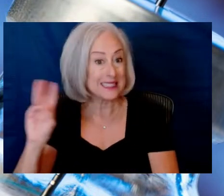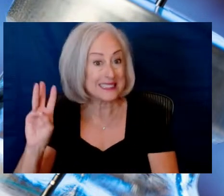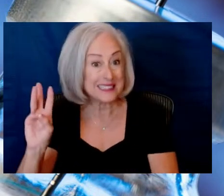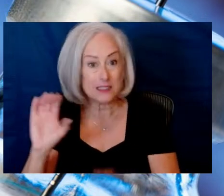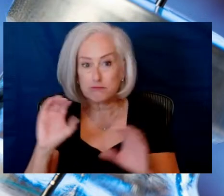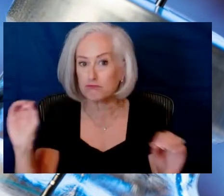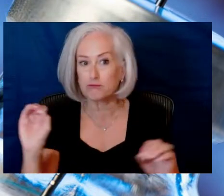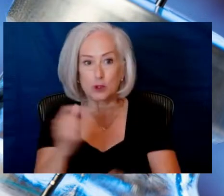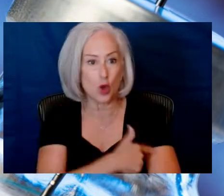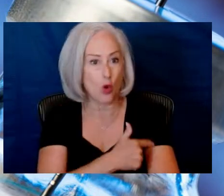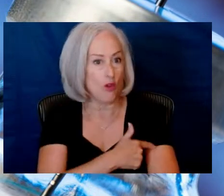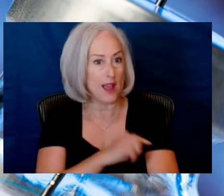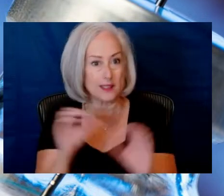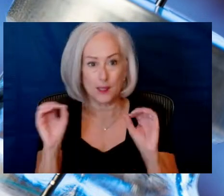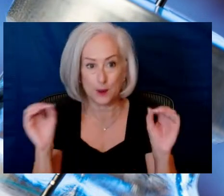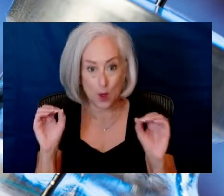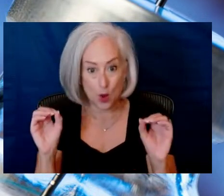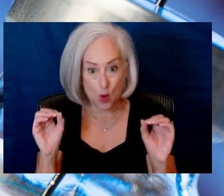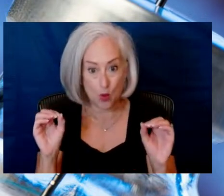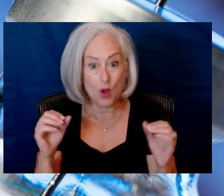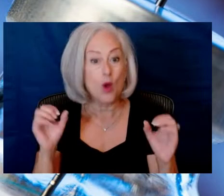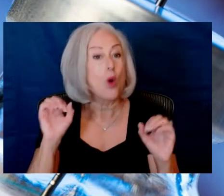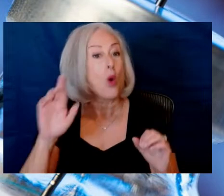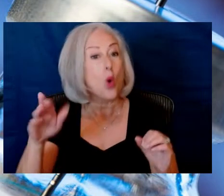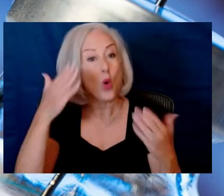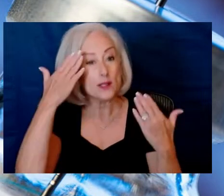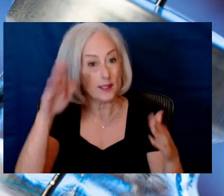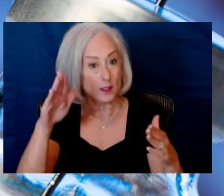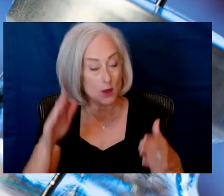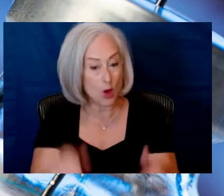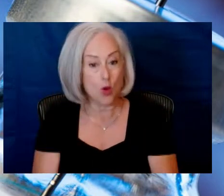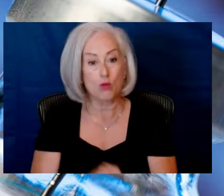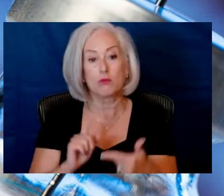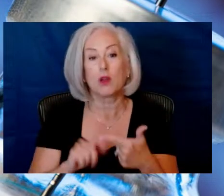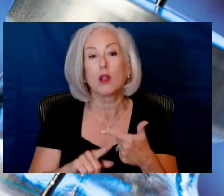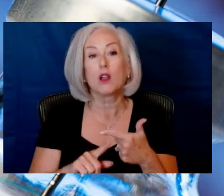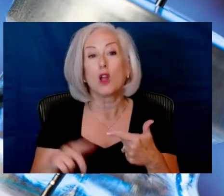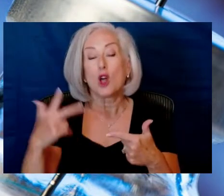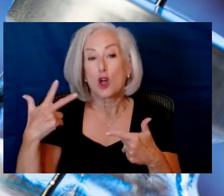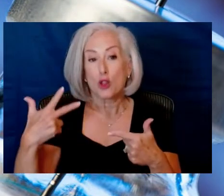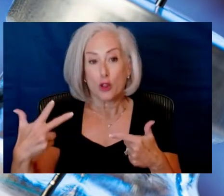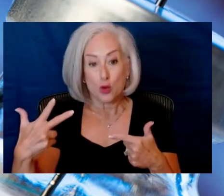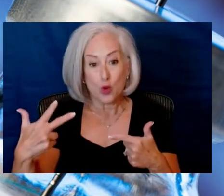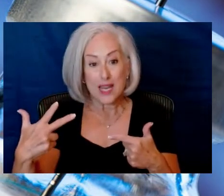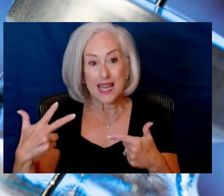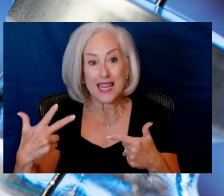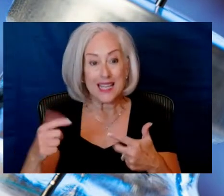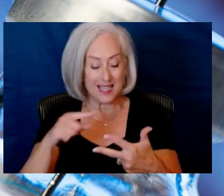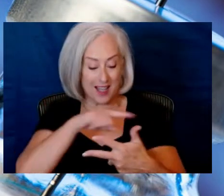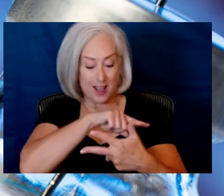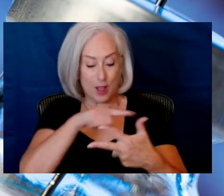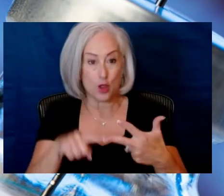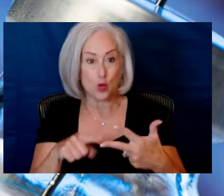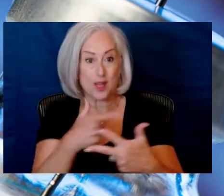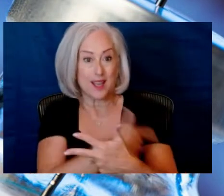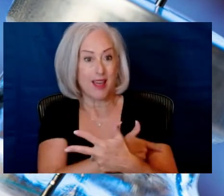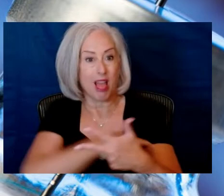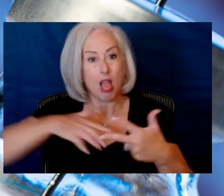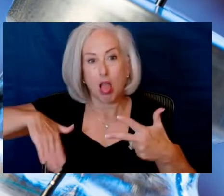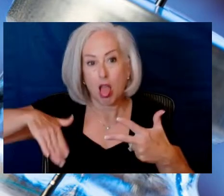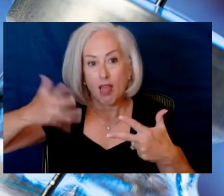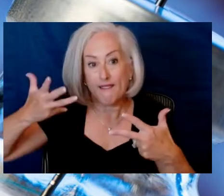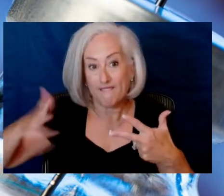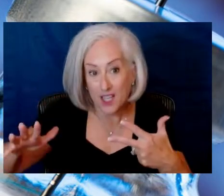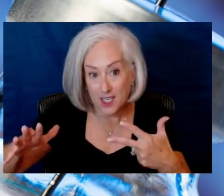documented, or it was unknown. 3 had the primary series that were incomplete, and 17 were overdue for the booster. So what we can say is that